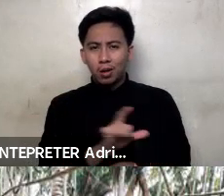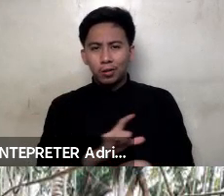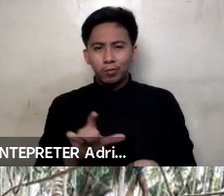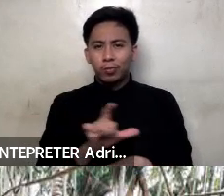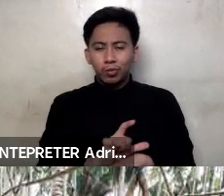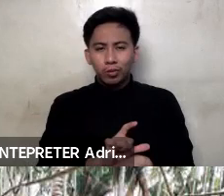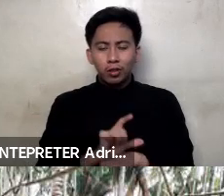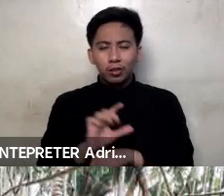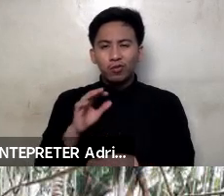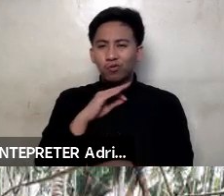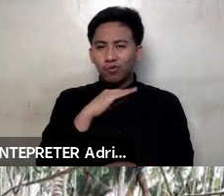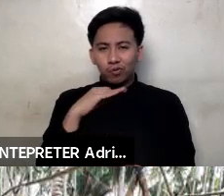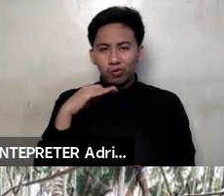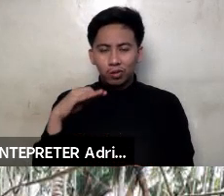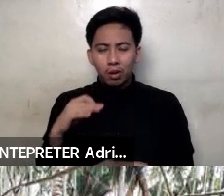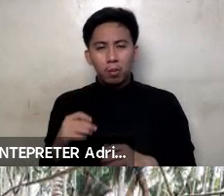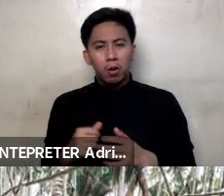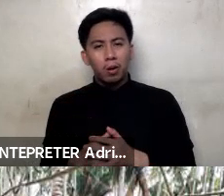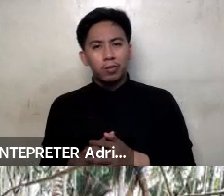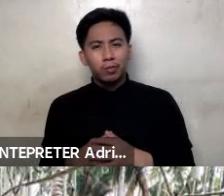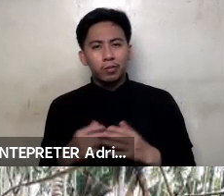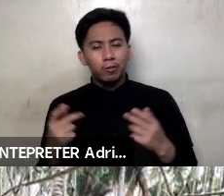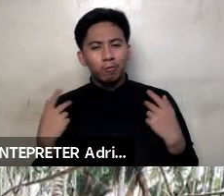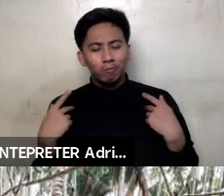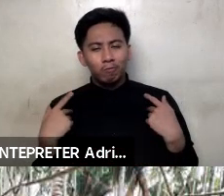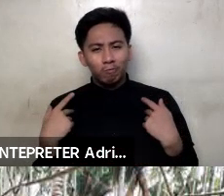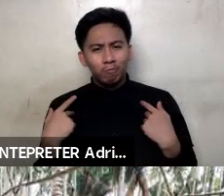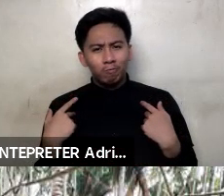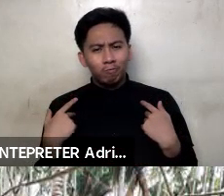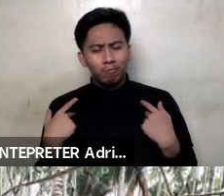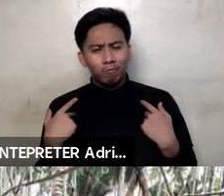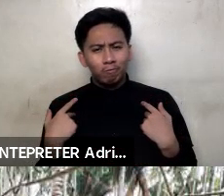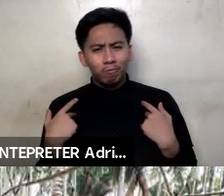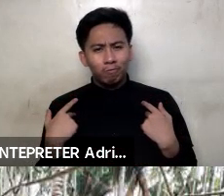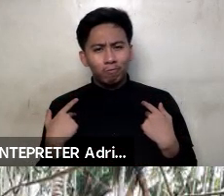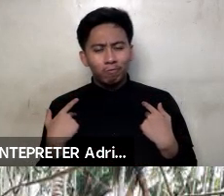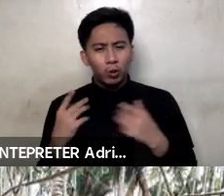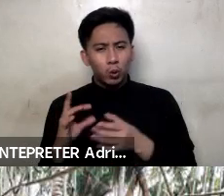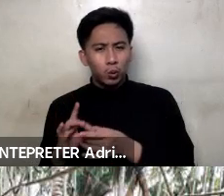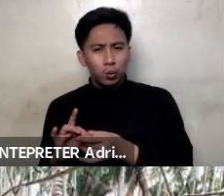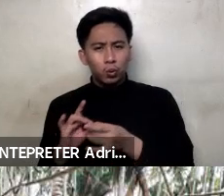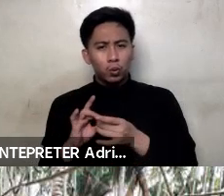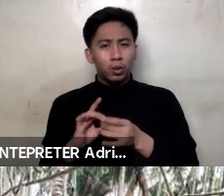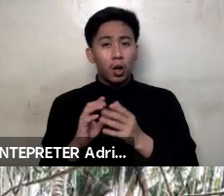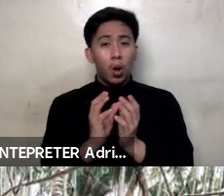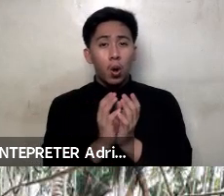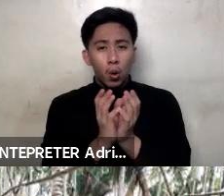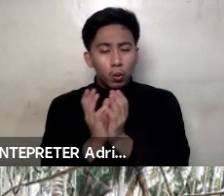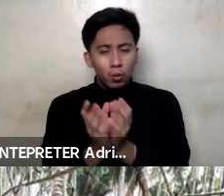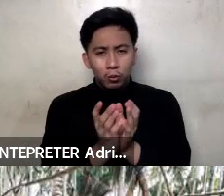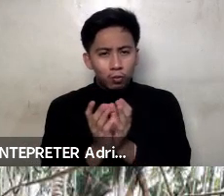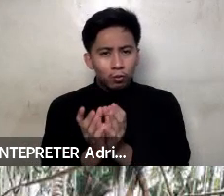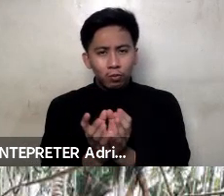displaced farmers. This project directly coordinates with the communities with